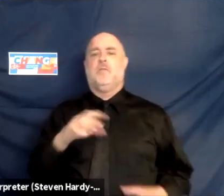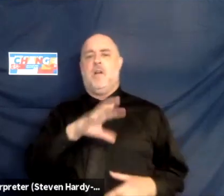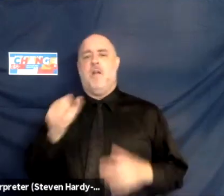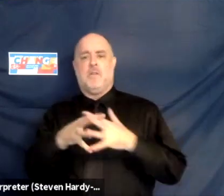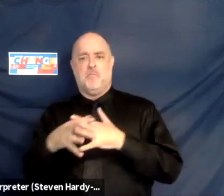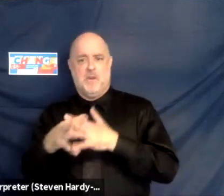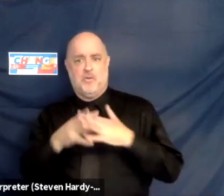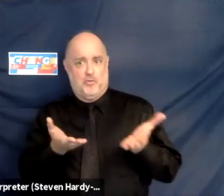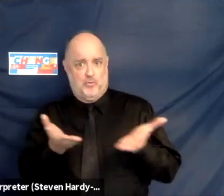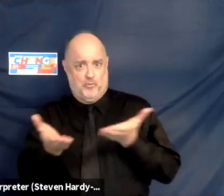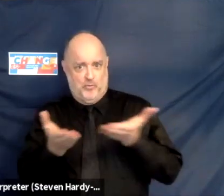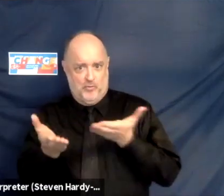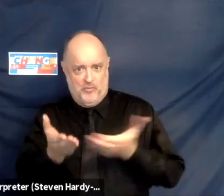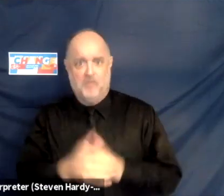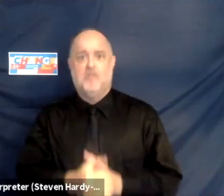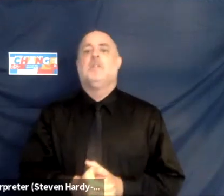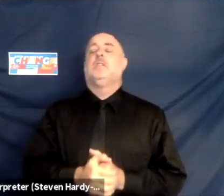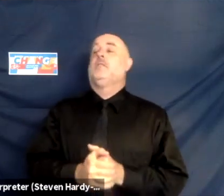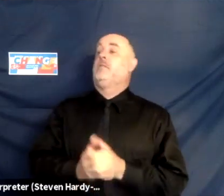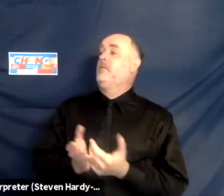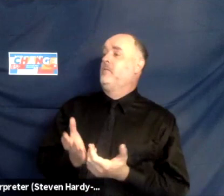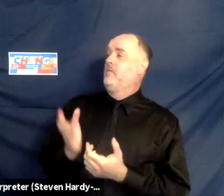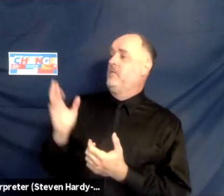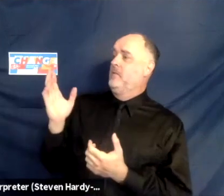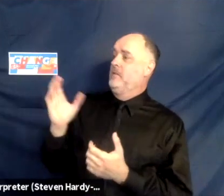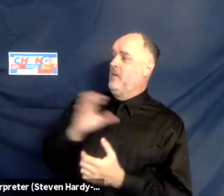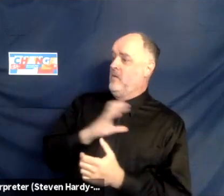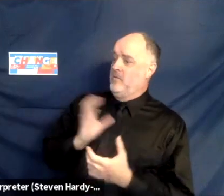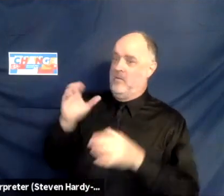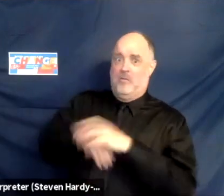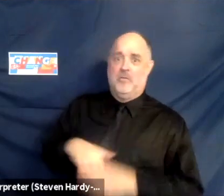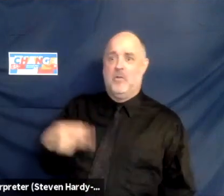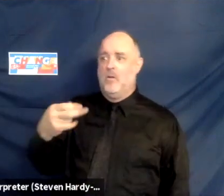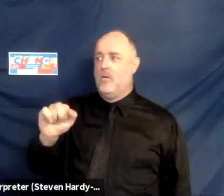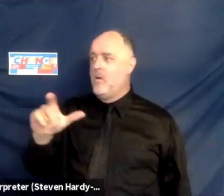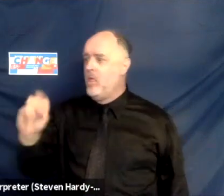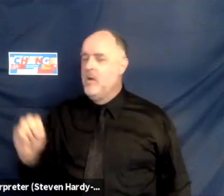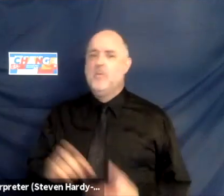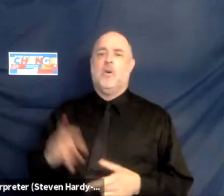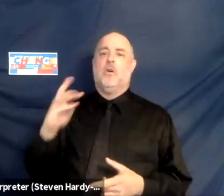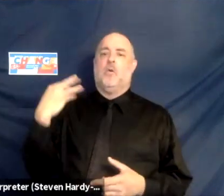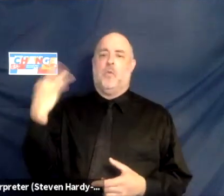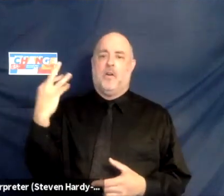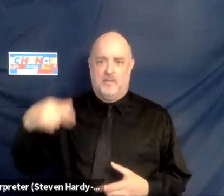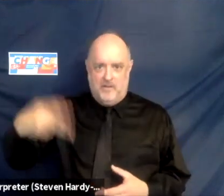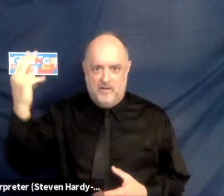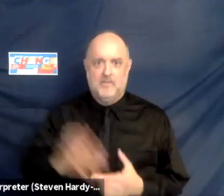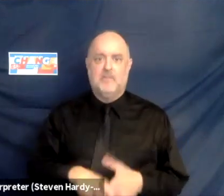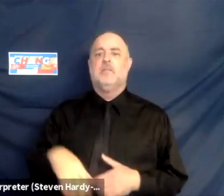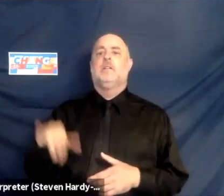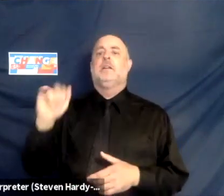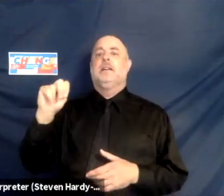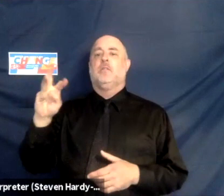Representatives, and his congressional district includes Harlem, East Harlem, West Harlem, Hamilton Heights, Washington Heights, Inwood,